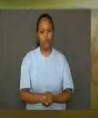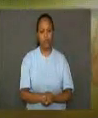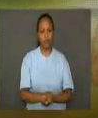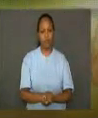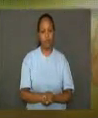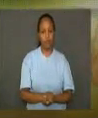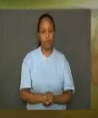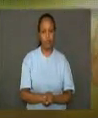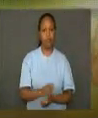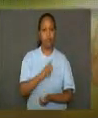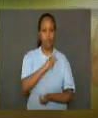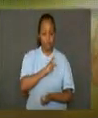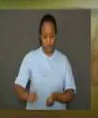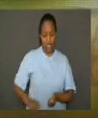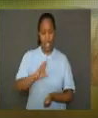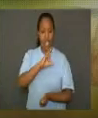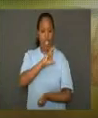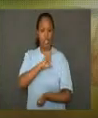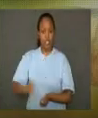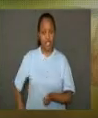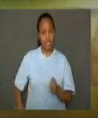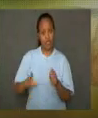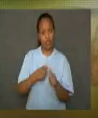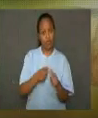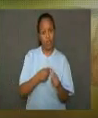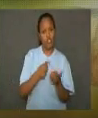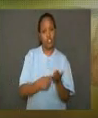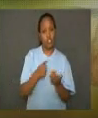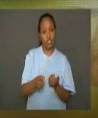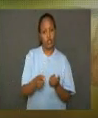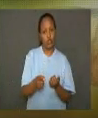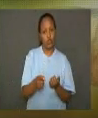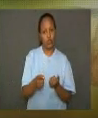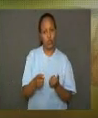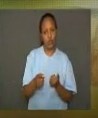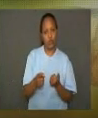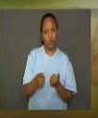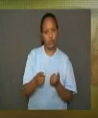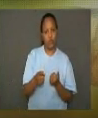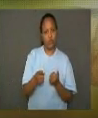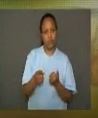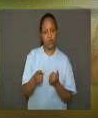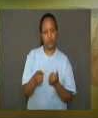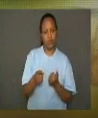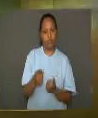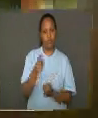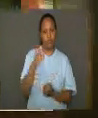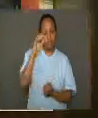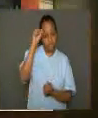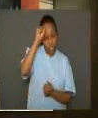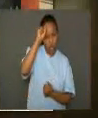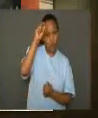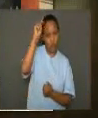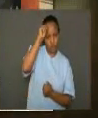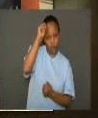Emperor Haile Selassie I, as well as Guinea's President Sékou Touré,